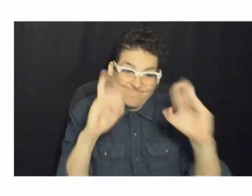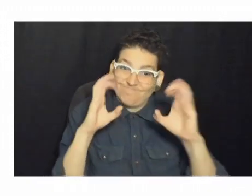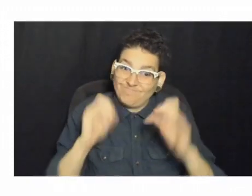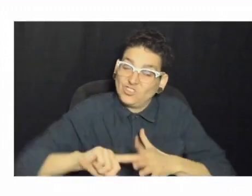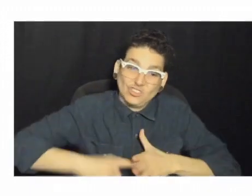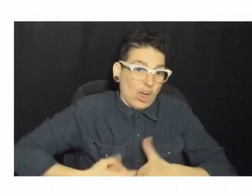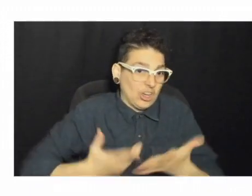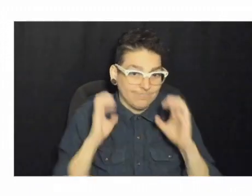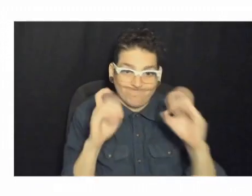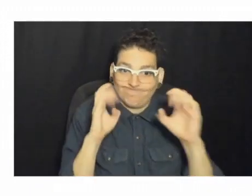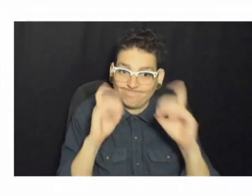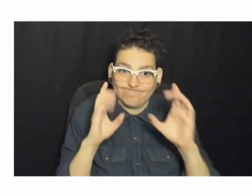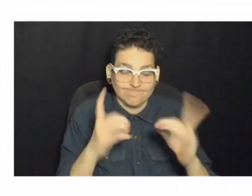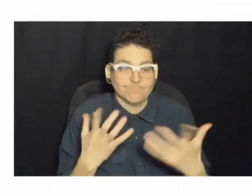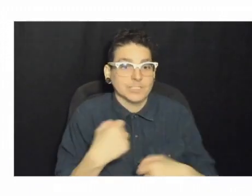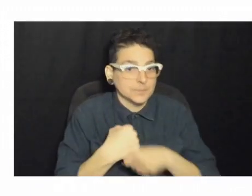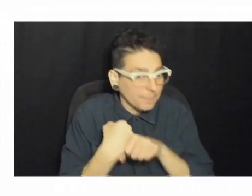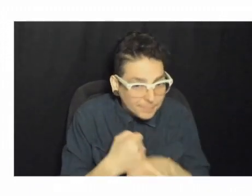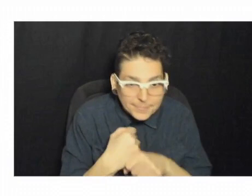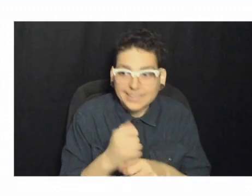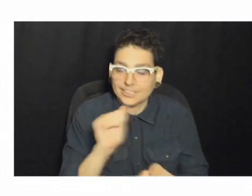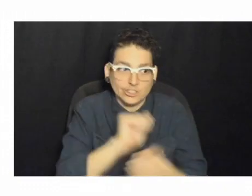normalcy.